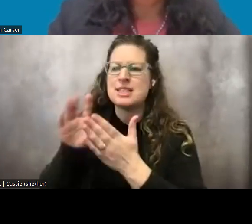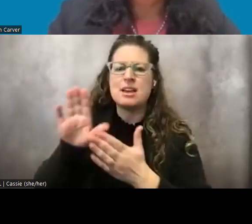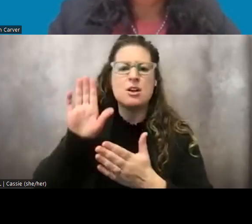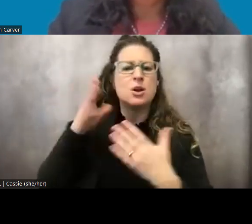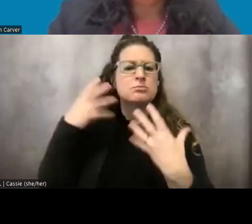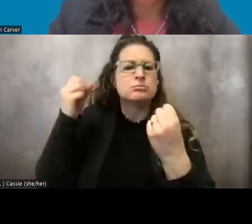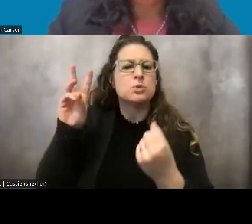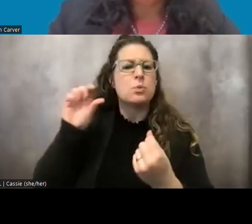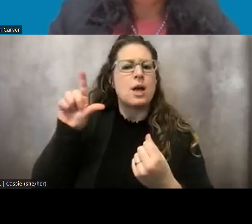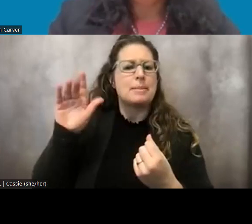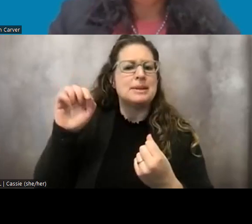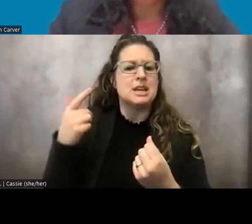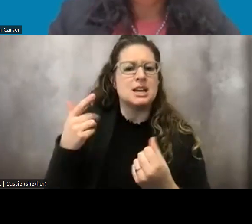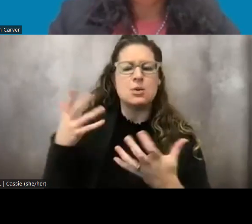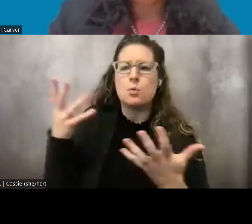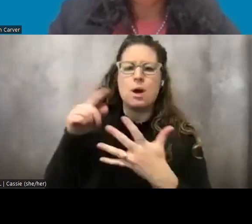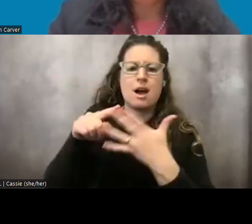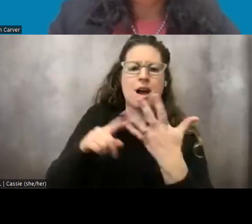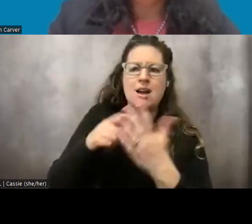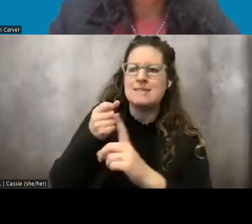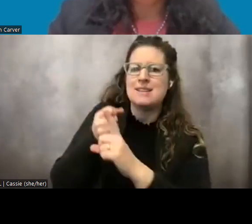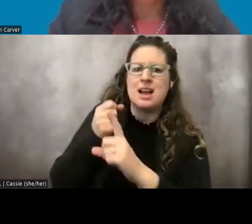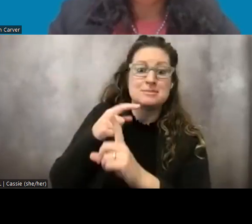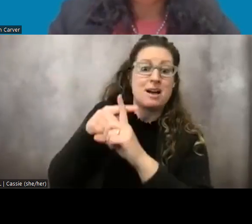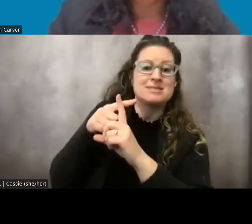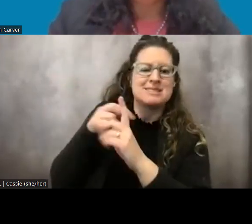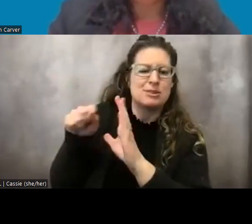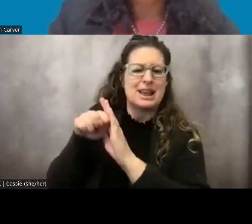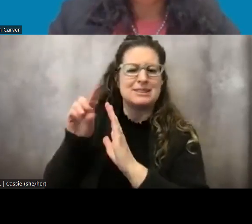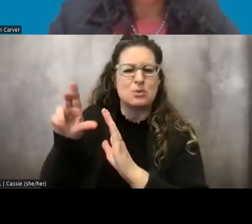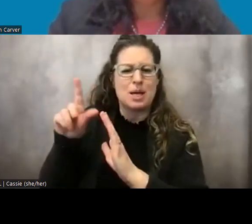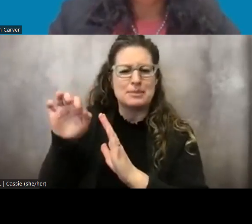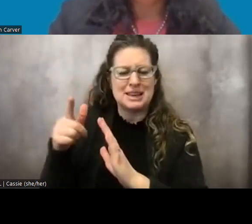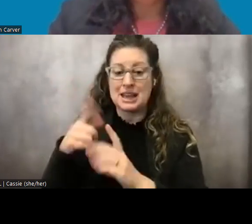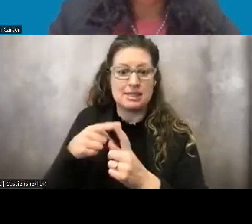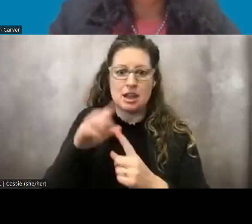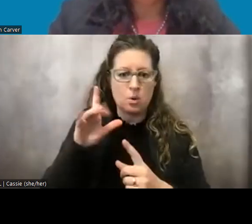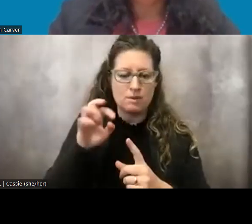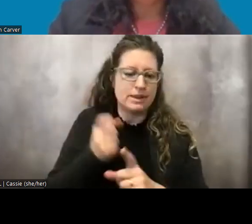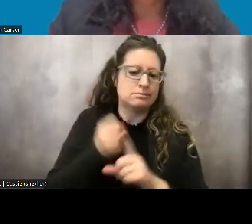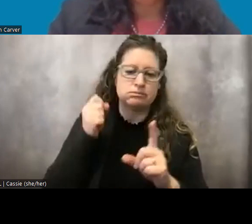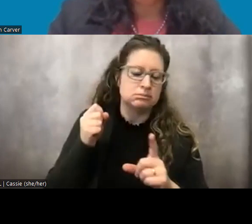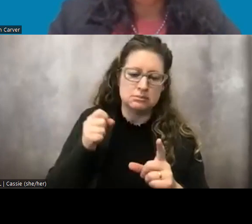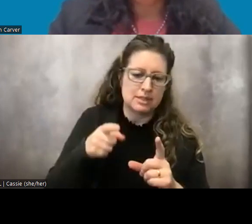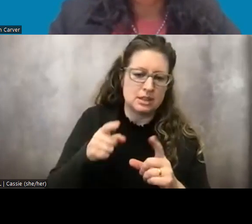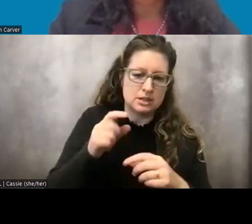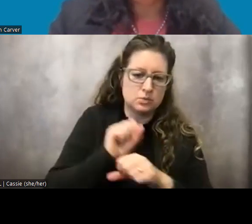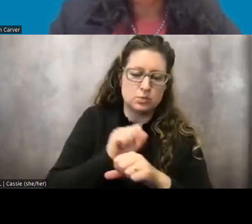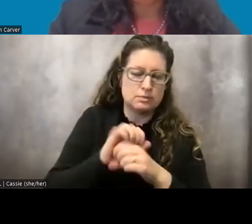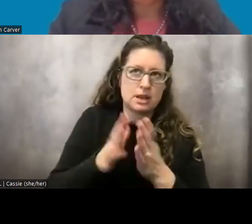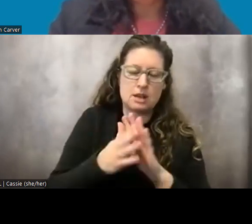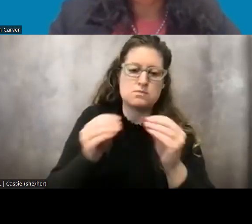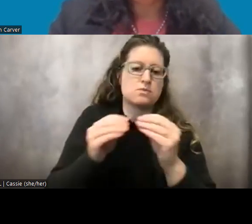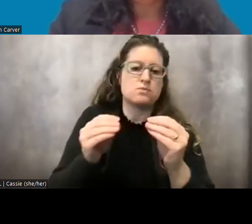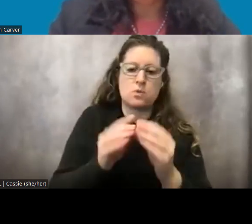to come into the pandemic right off of that and just kind of see the need for this work explode as a public health professor, I didn't give my